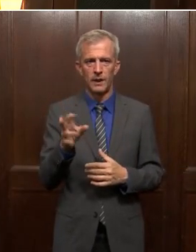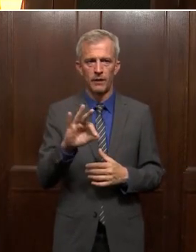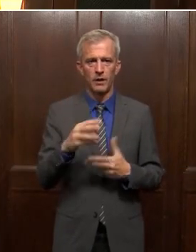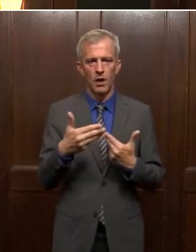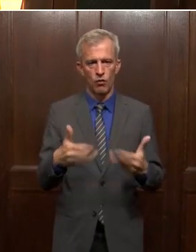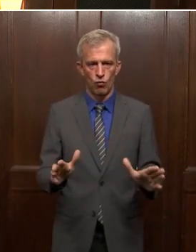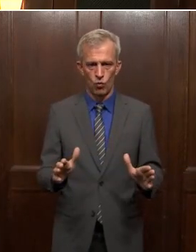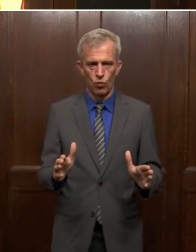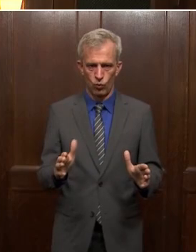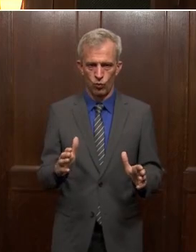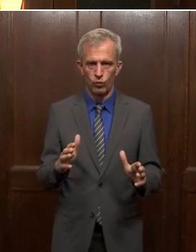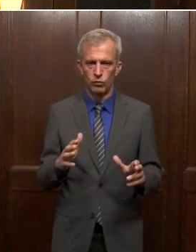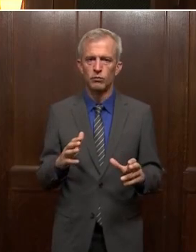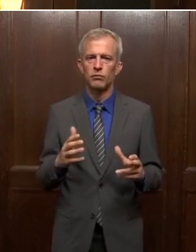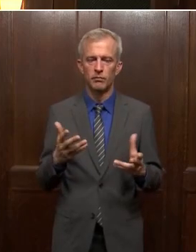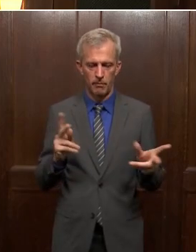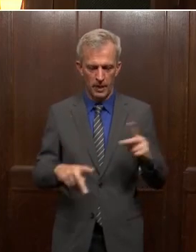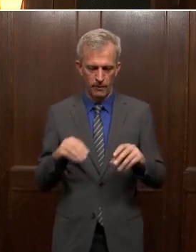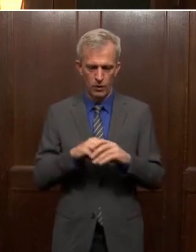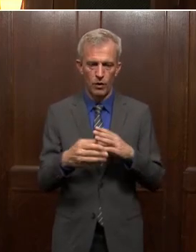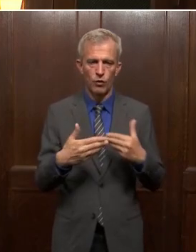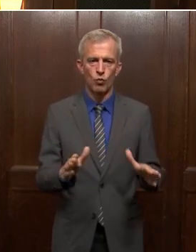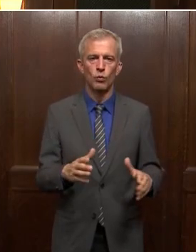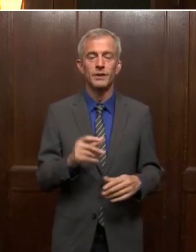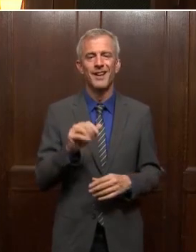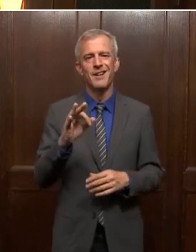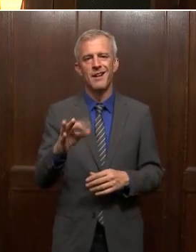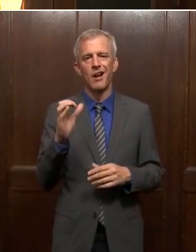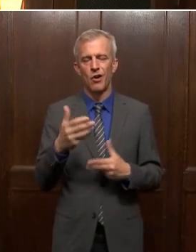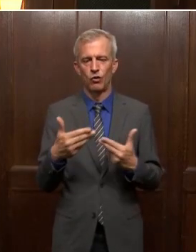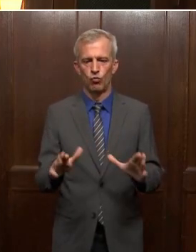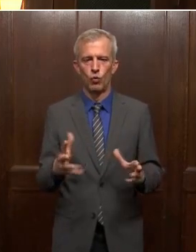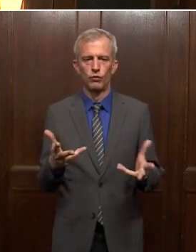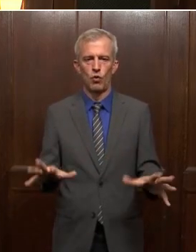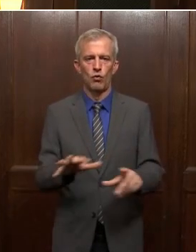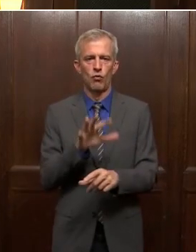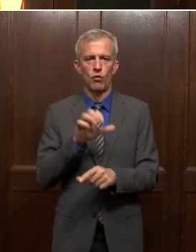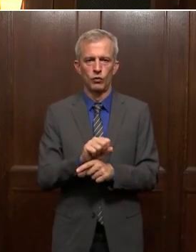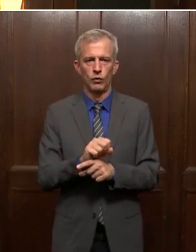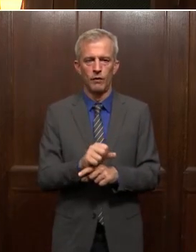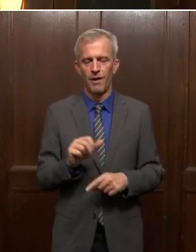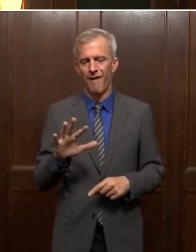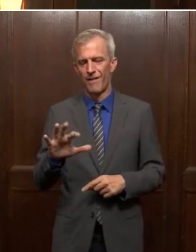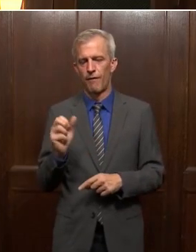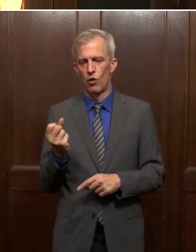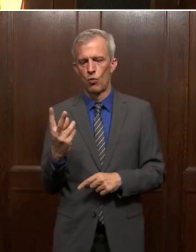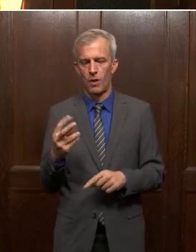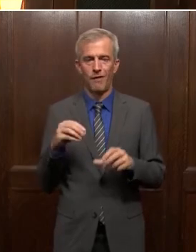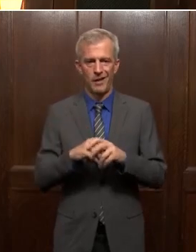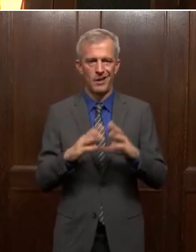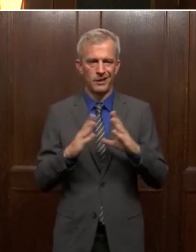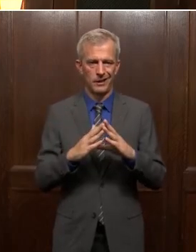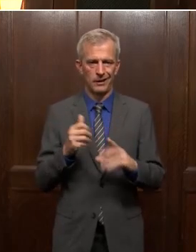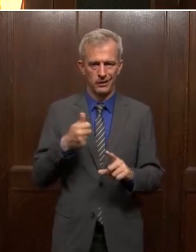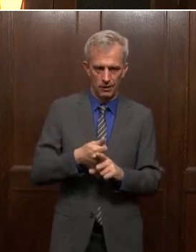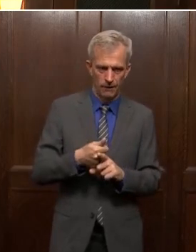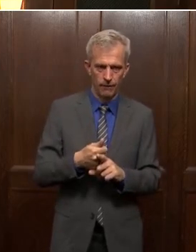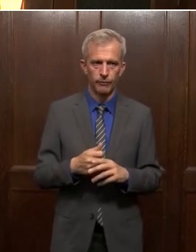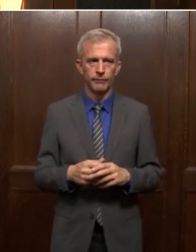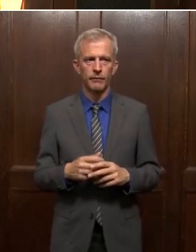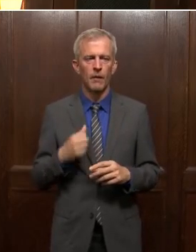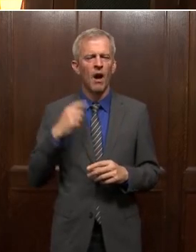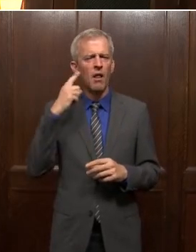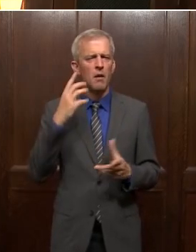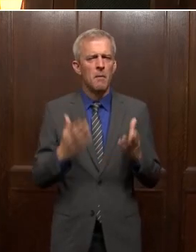rooms are occupied in the city and county, and 900 units are secured, of which 512 are in the city. And I think that might be even